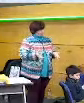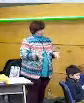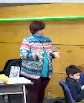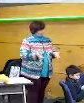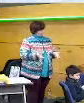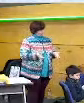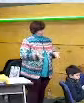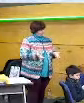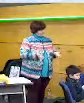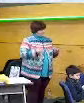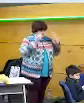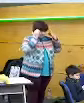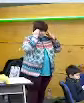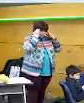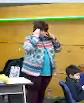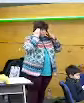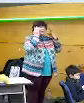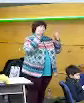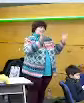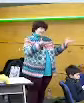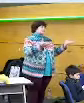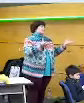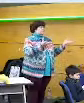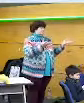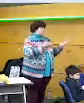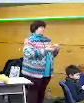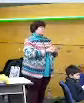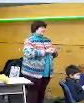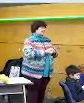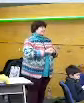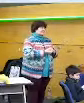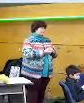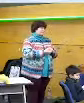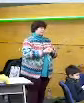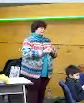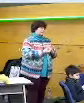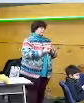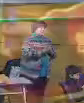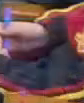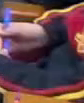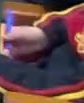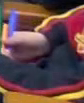piano. Have to use your imagination for that.